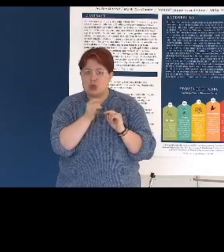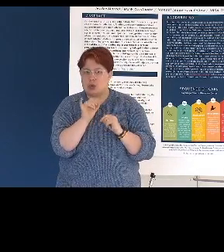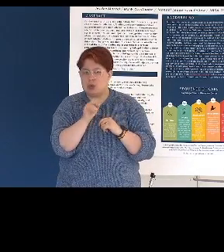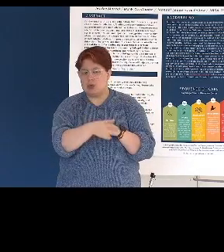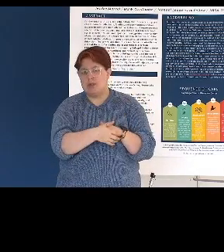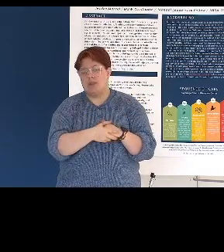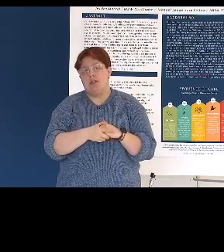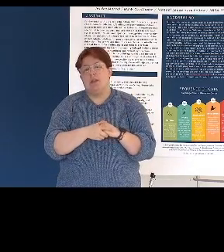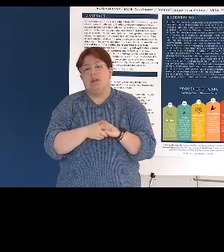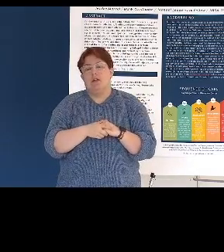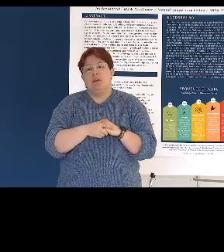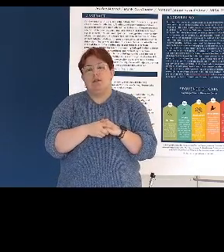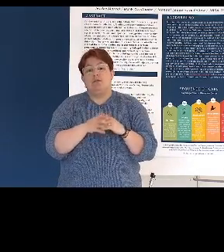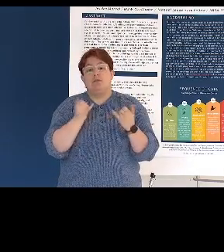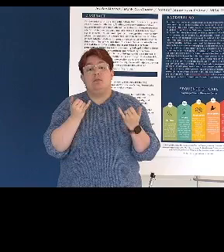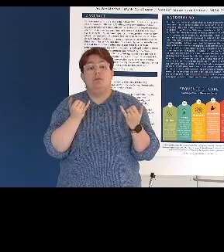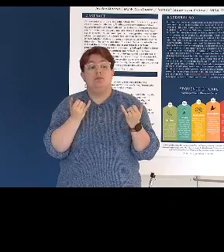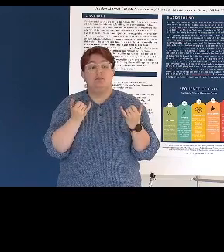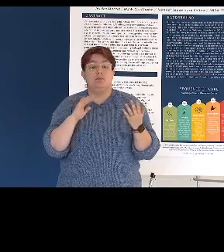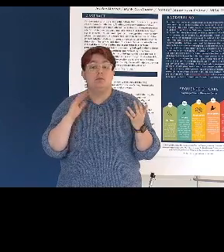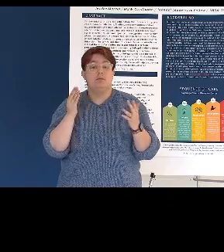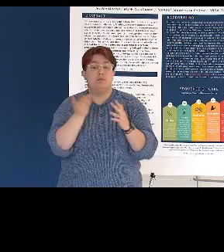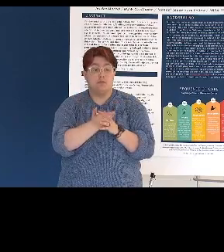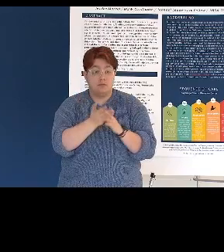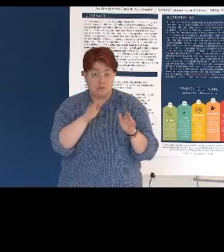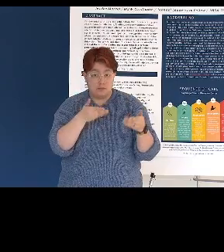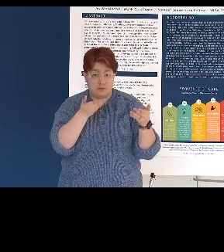so right now, the interventions that are being provided these